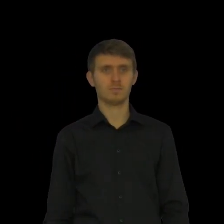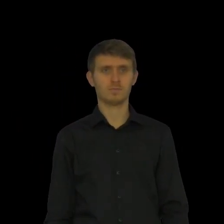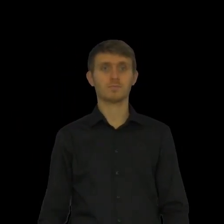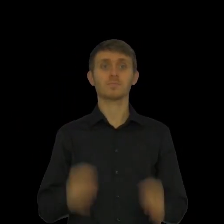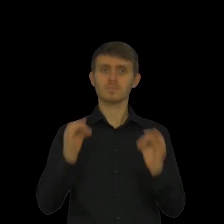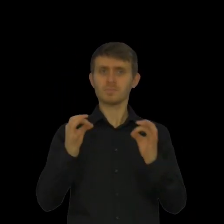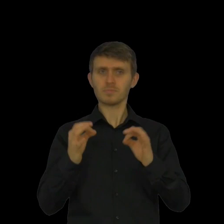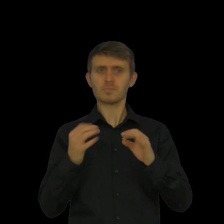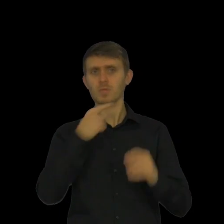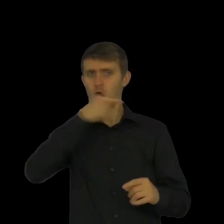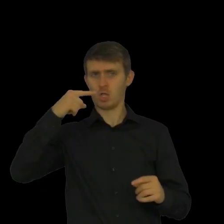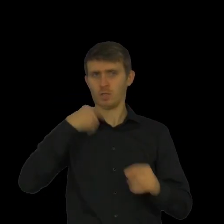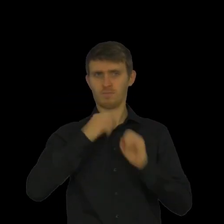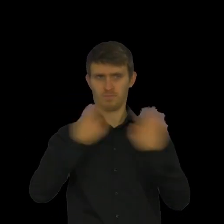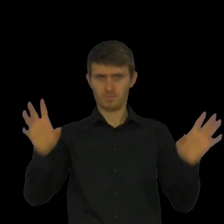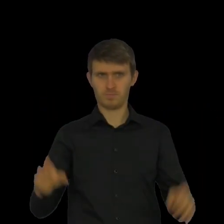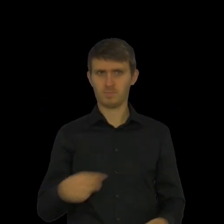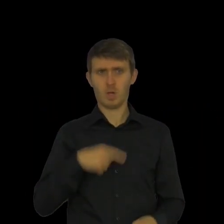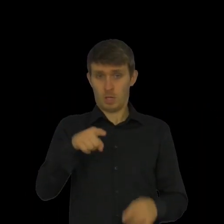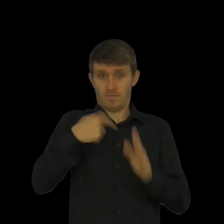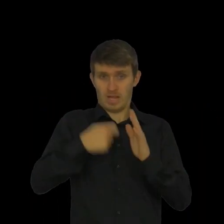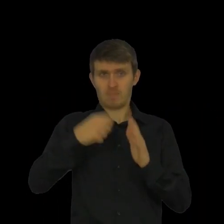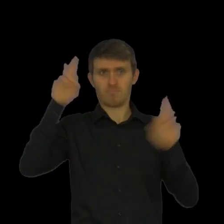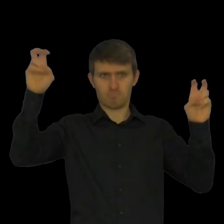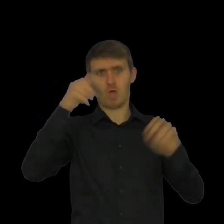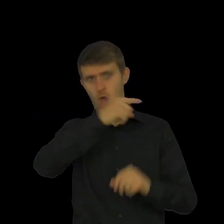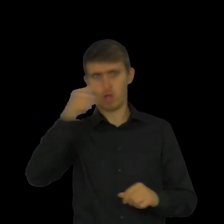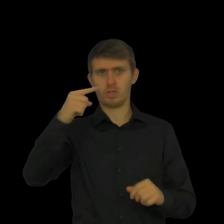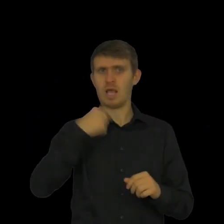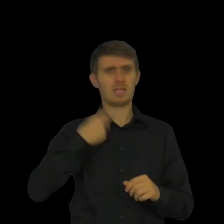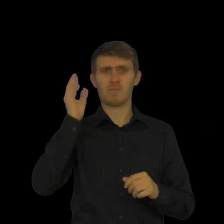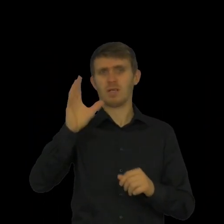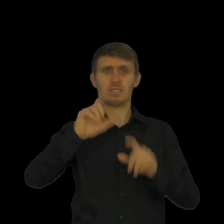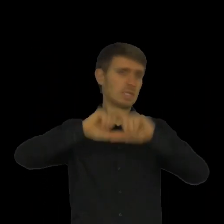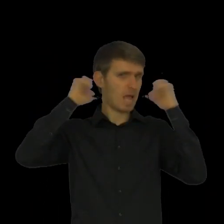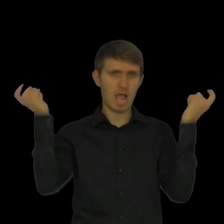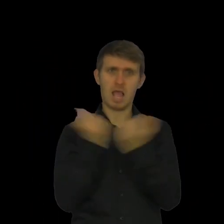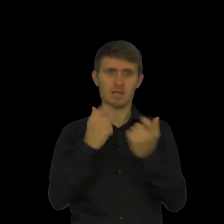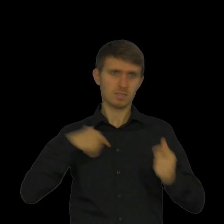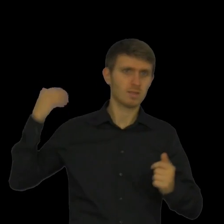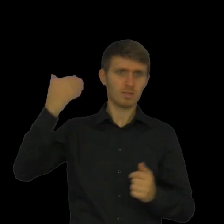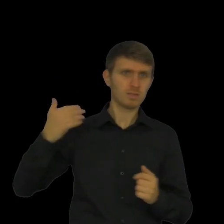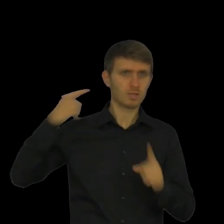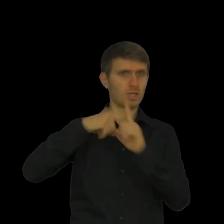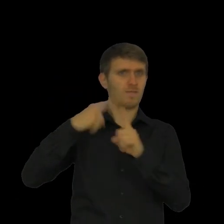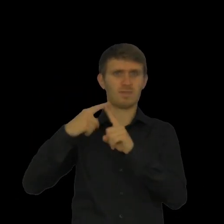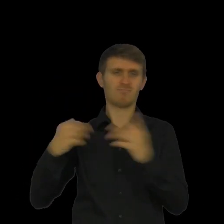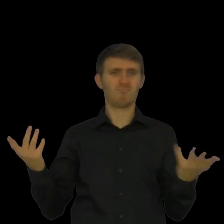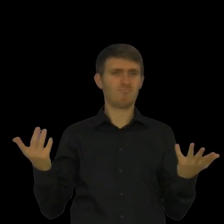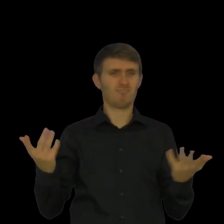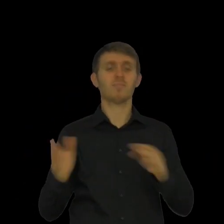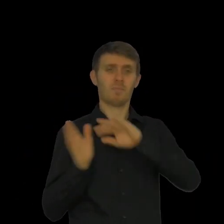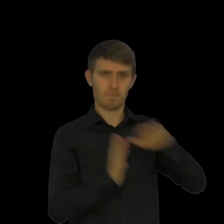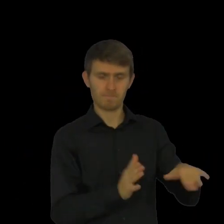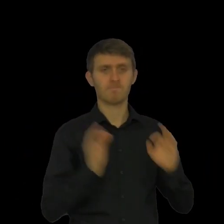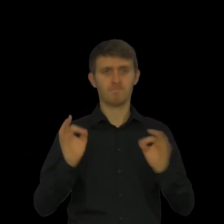seven so what's subtraction now now because that's what this this video is about I shouldn't waste all of our time talking about addition so let's take the